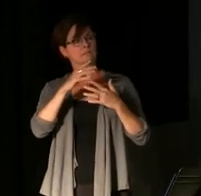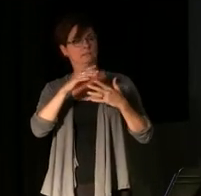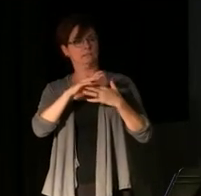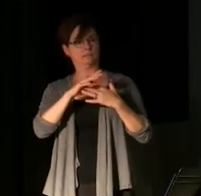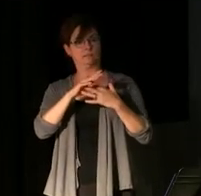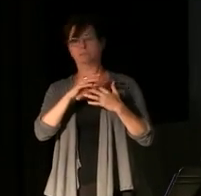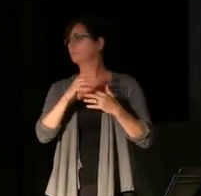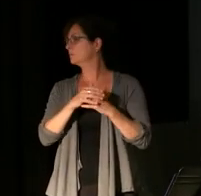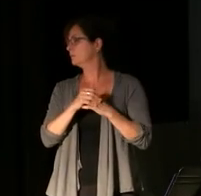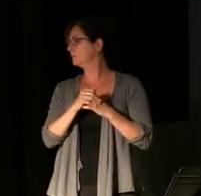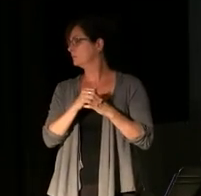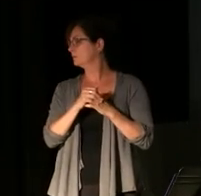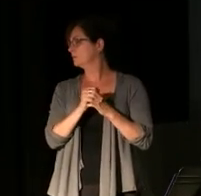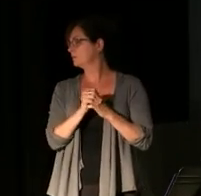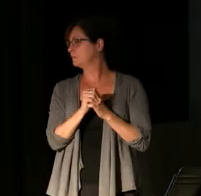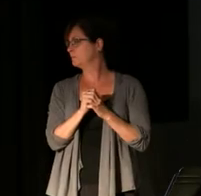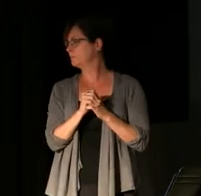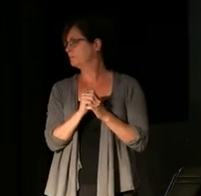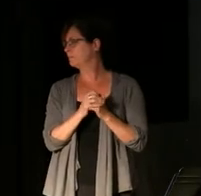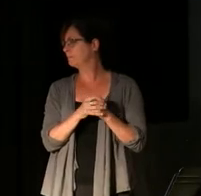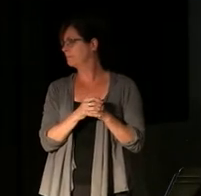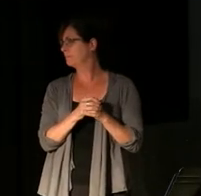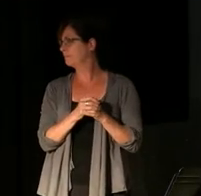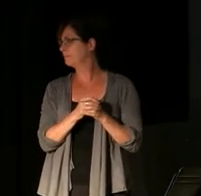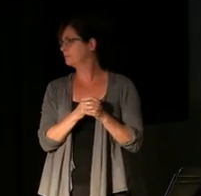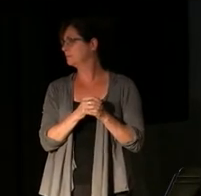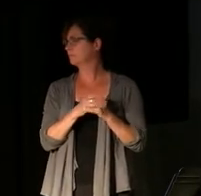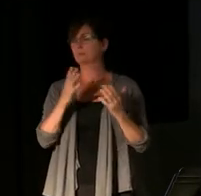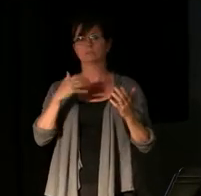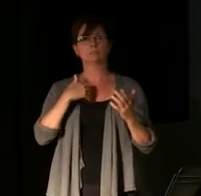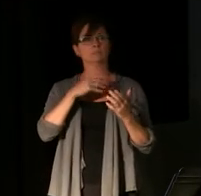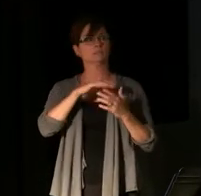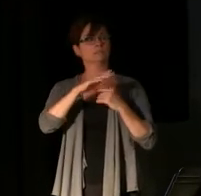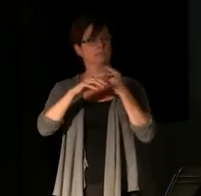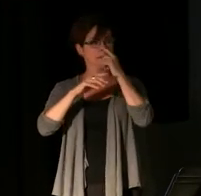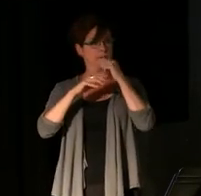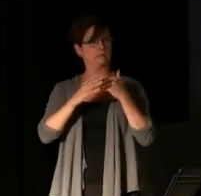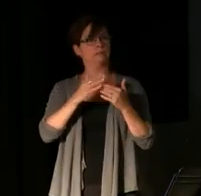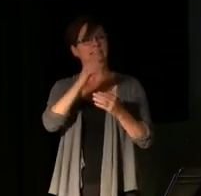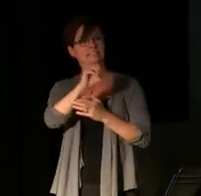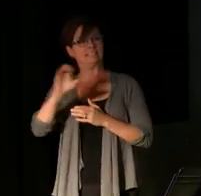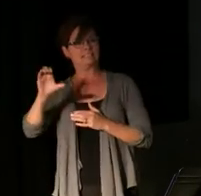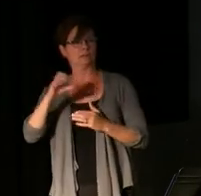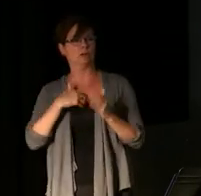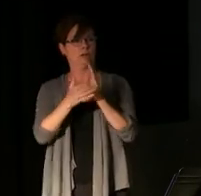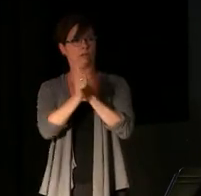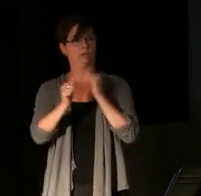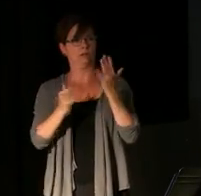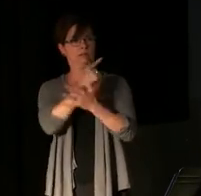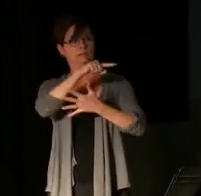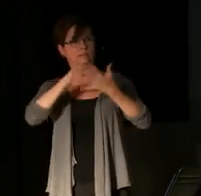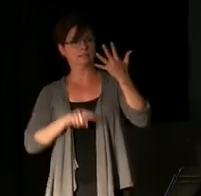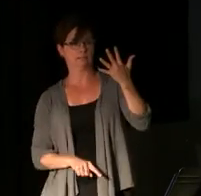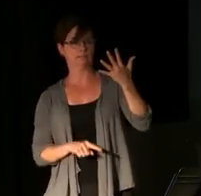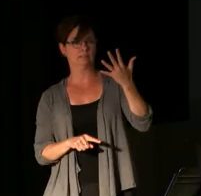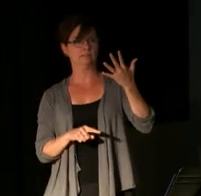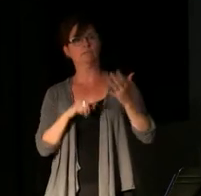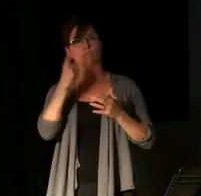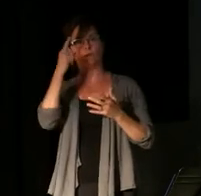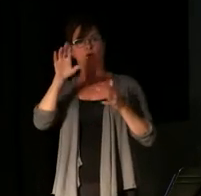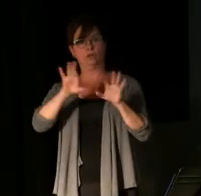right, whatever your mood. There is a bunch to ECC, your master all for your